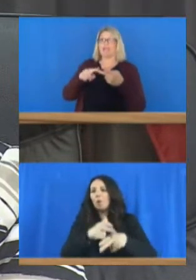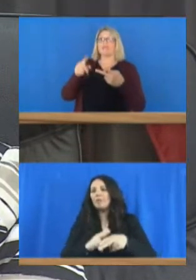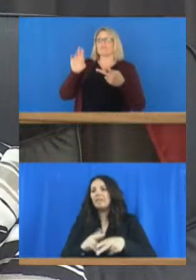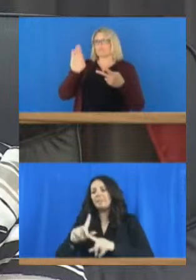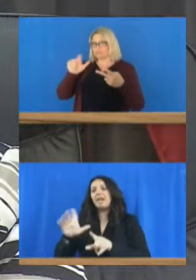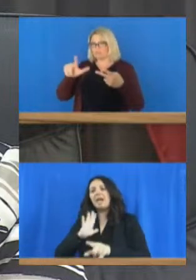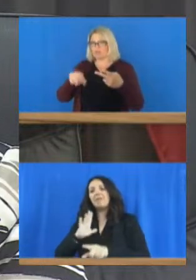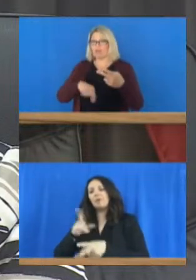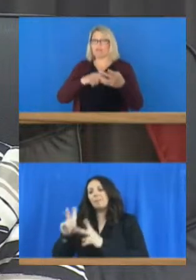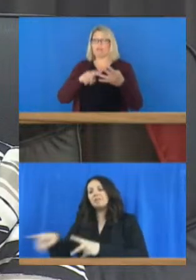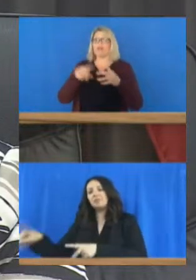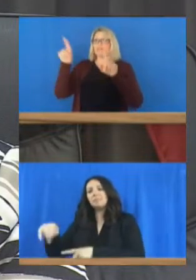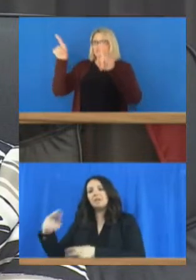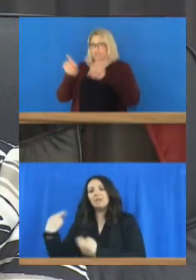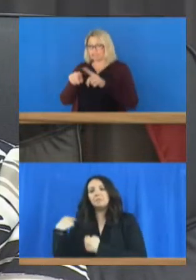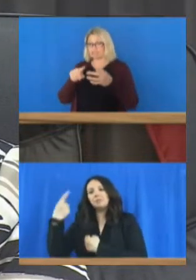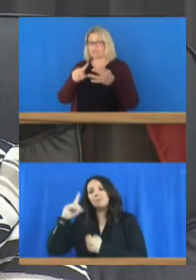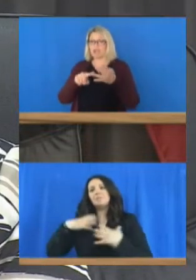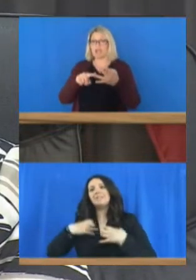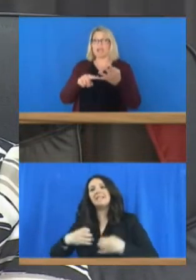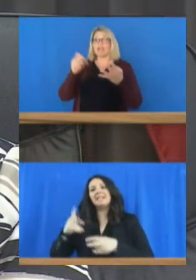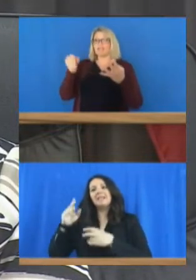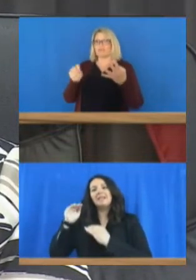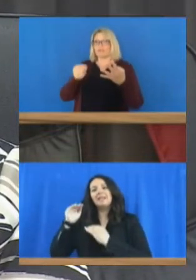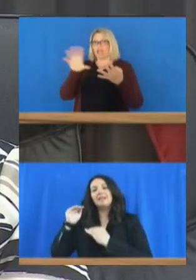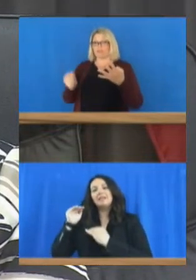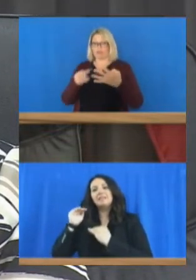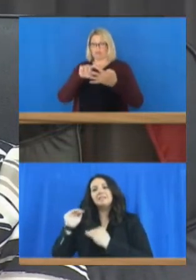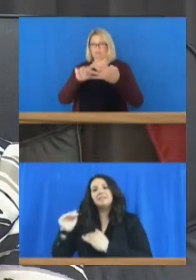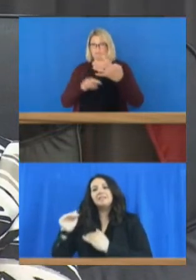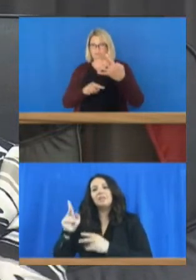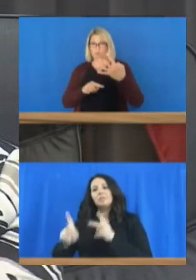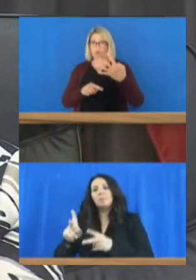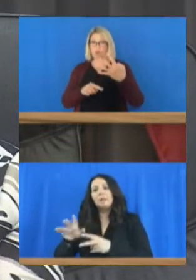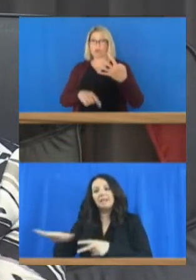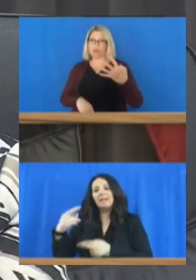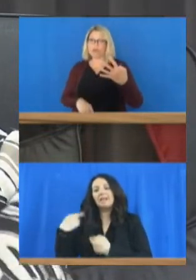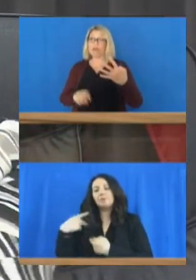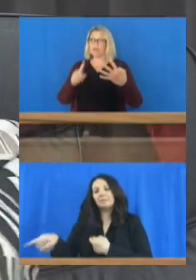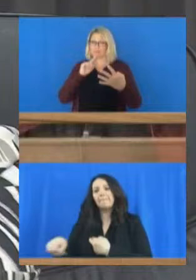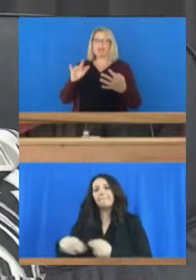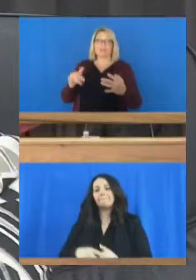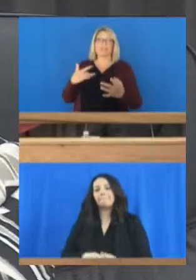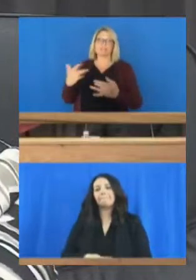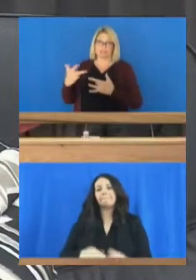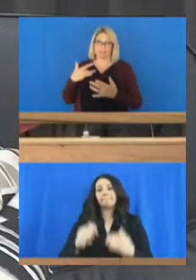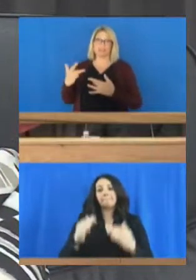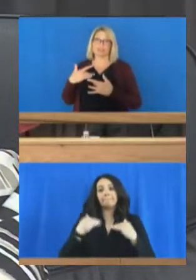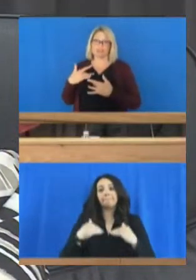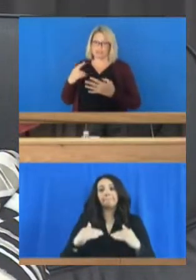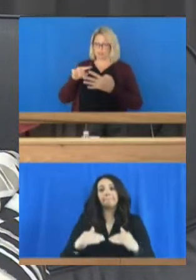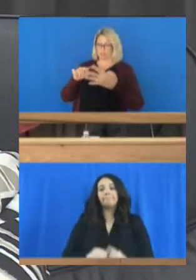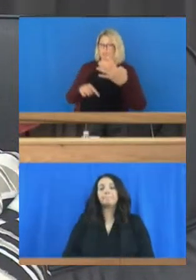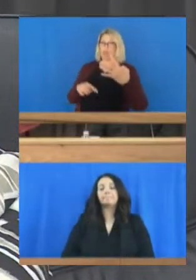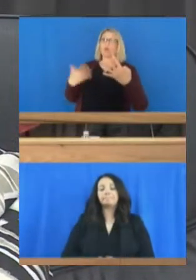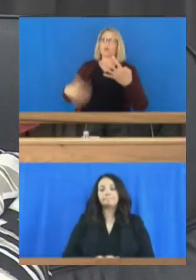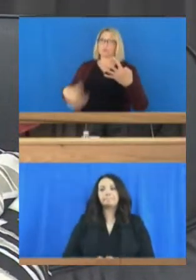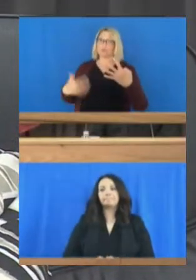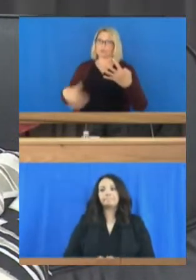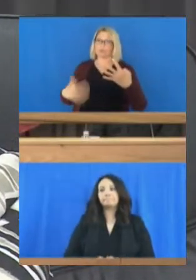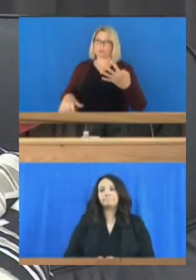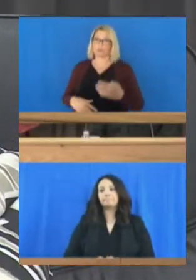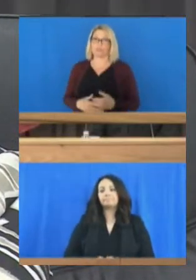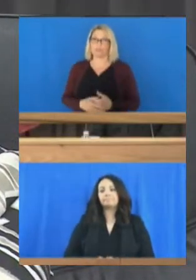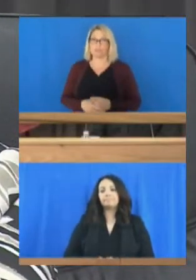Savannah at Telegraph Journal. Hi there. My question is for Dr. Russell. Last